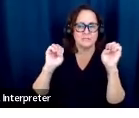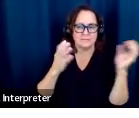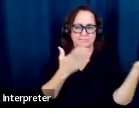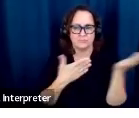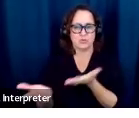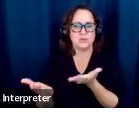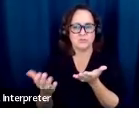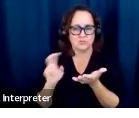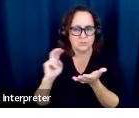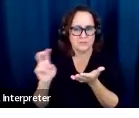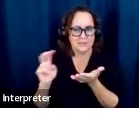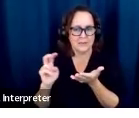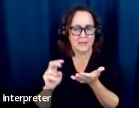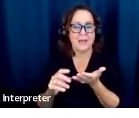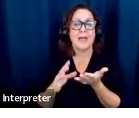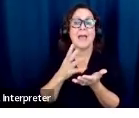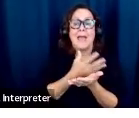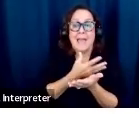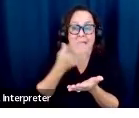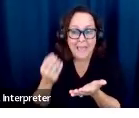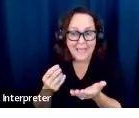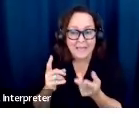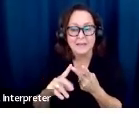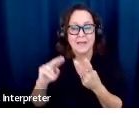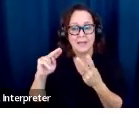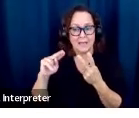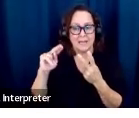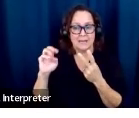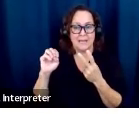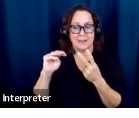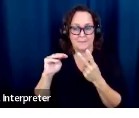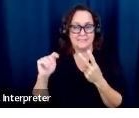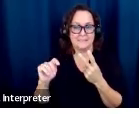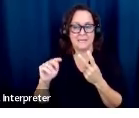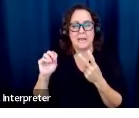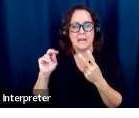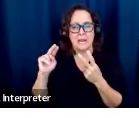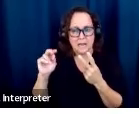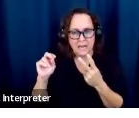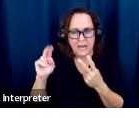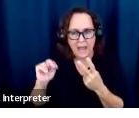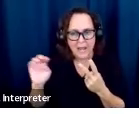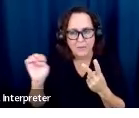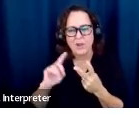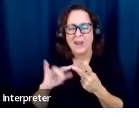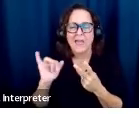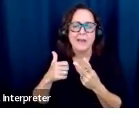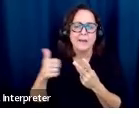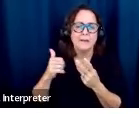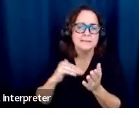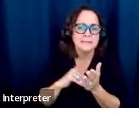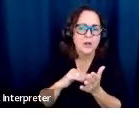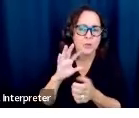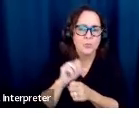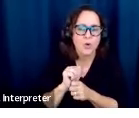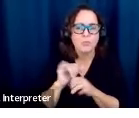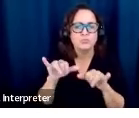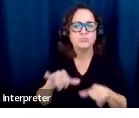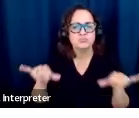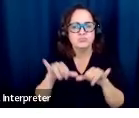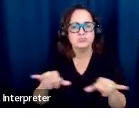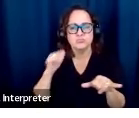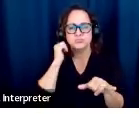and non-emergency medical transportation, which means, for doctor's appointments, it's that sort of